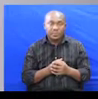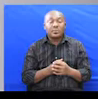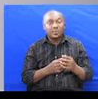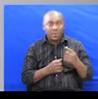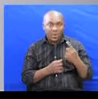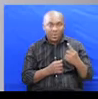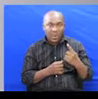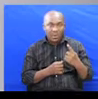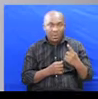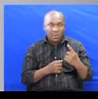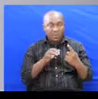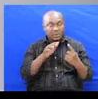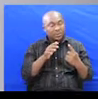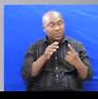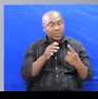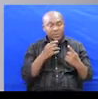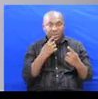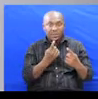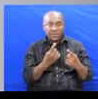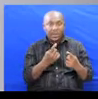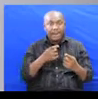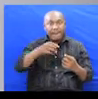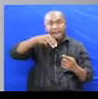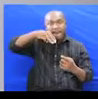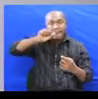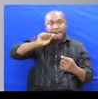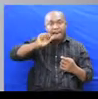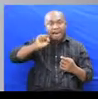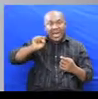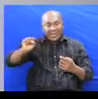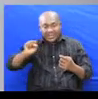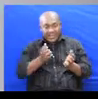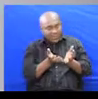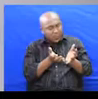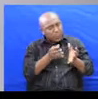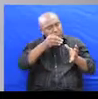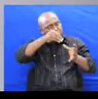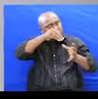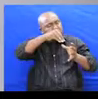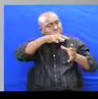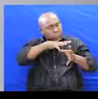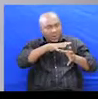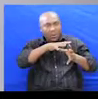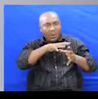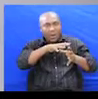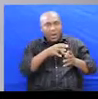Number one, it is called the mass concentration. Mass concentration.